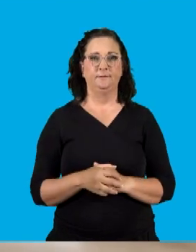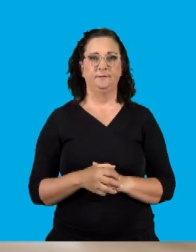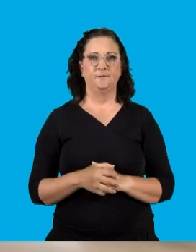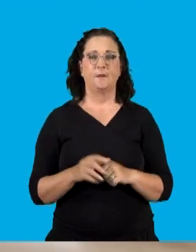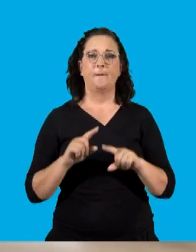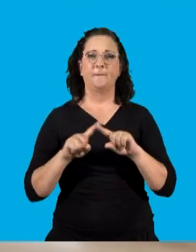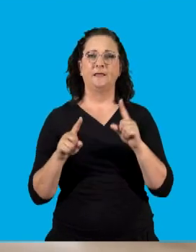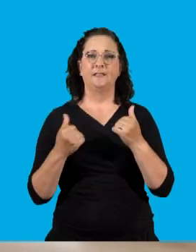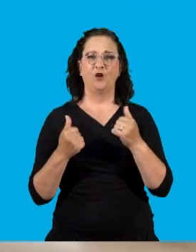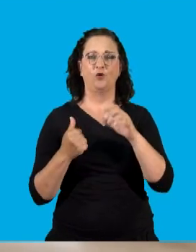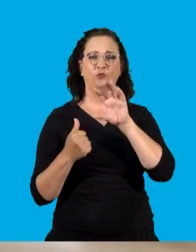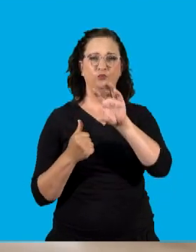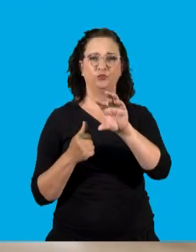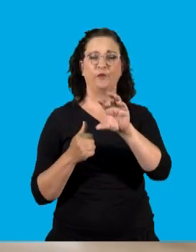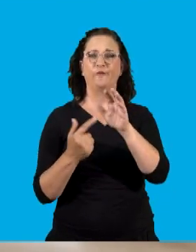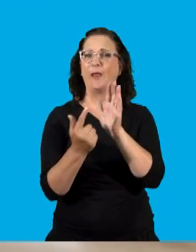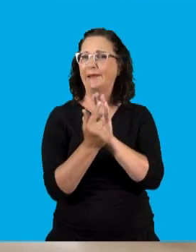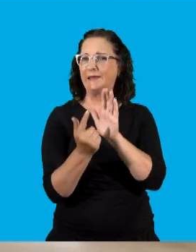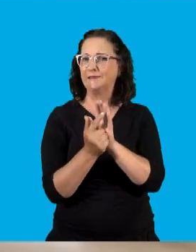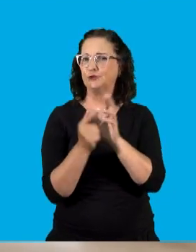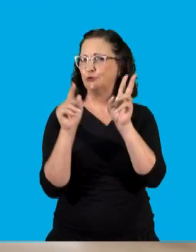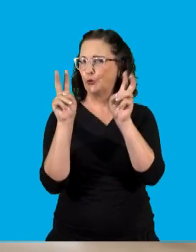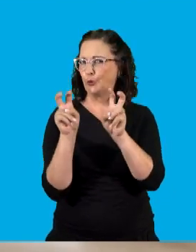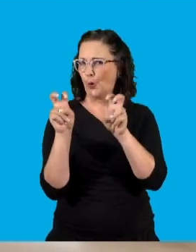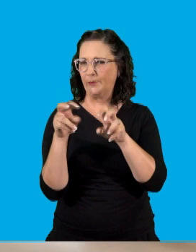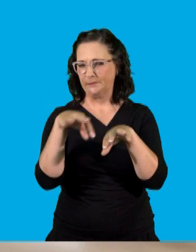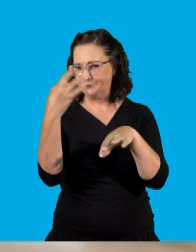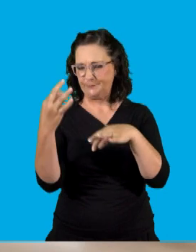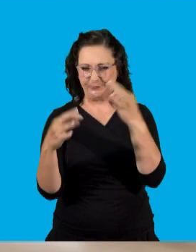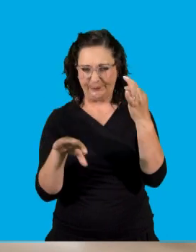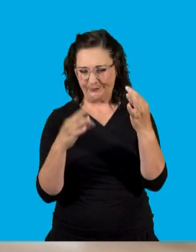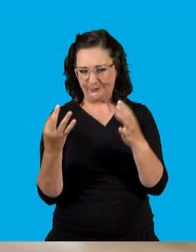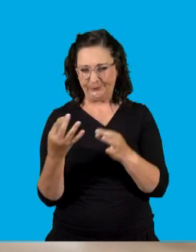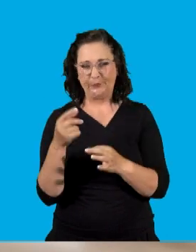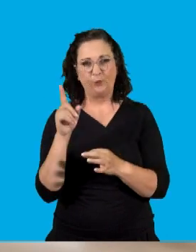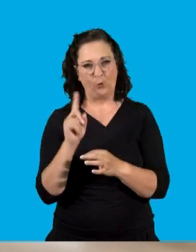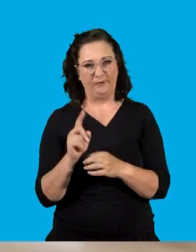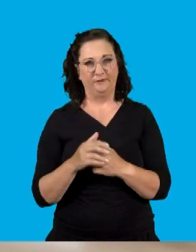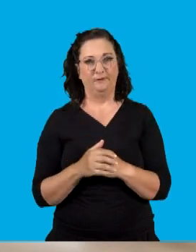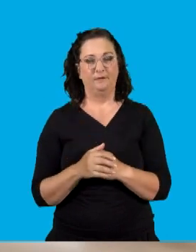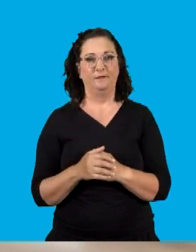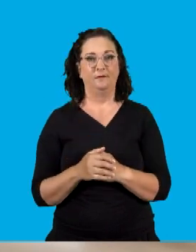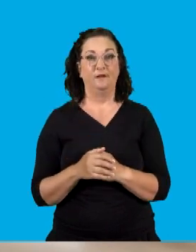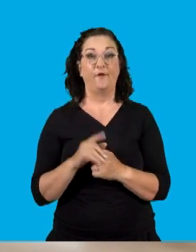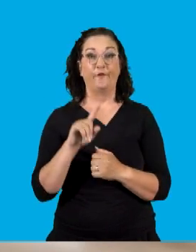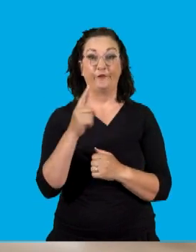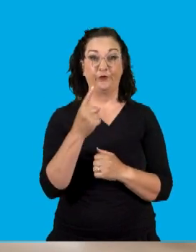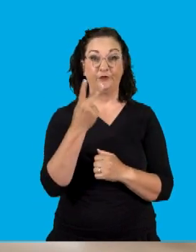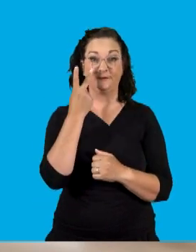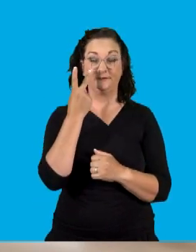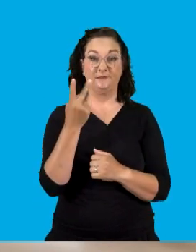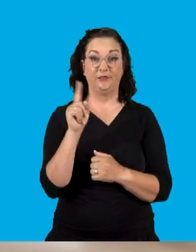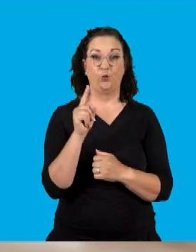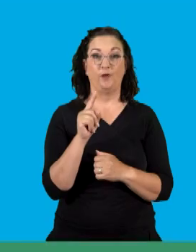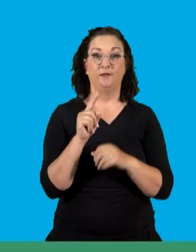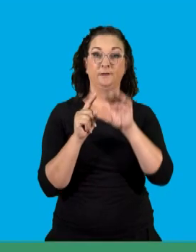has to do with an overview of the topics that we have unpacked throughout the lesson. But before we get into that, let us look at the note